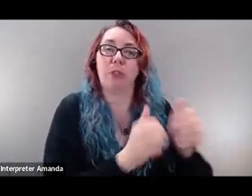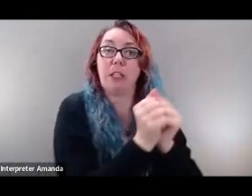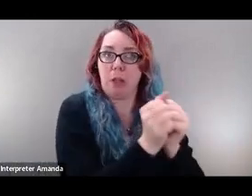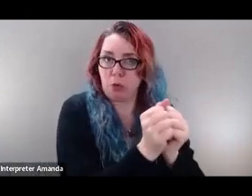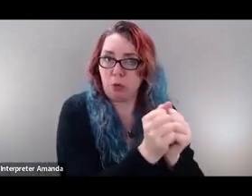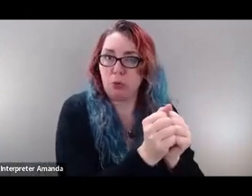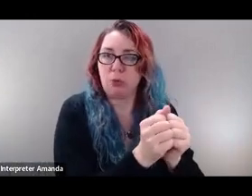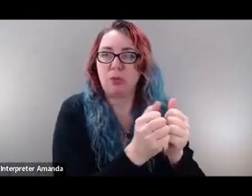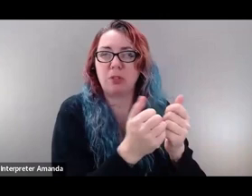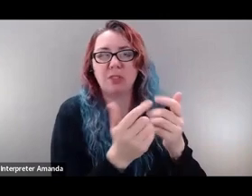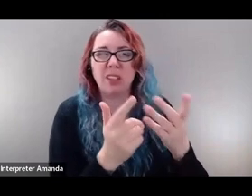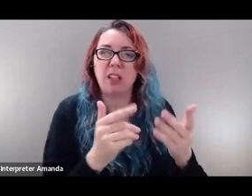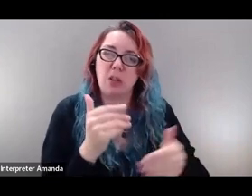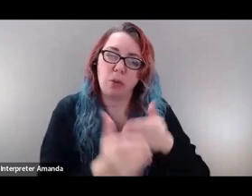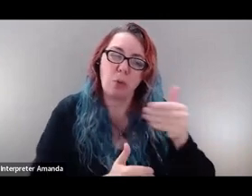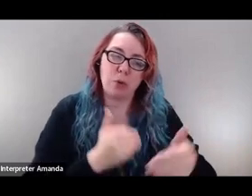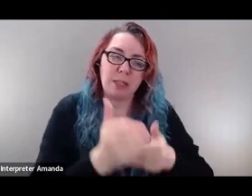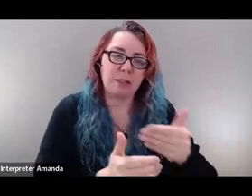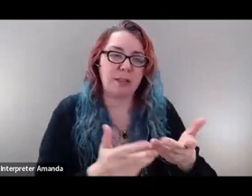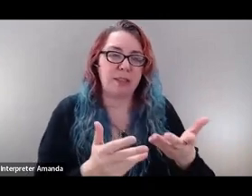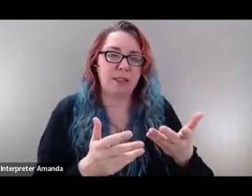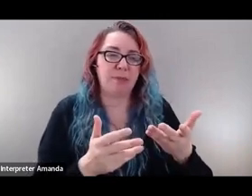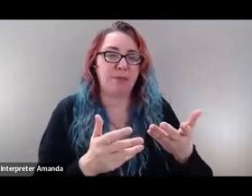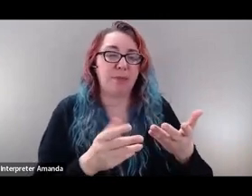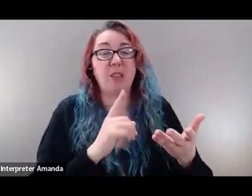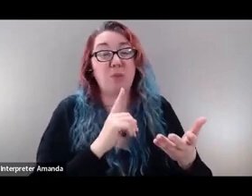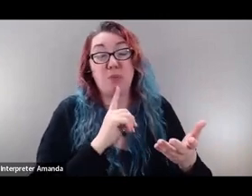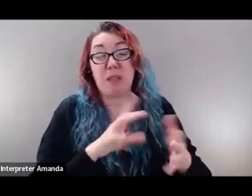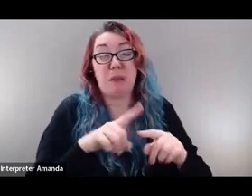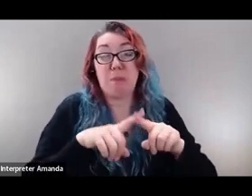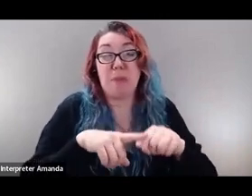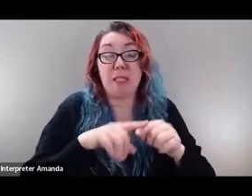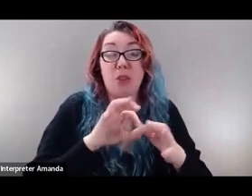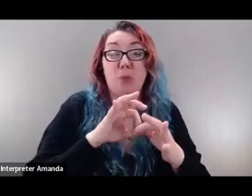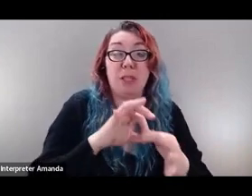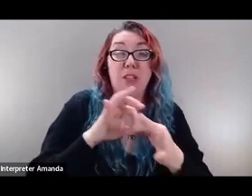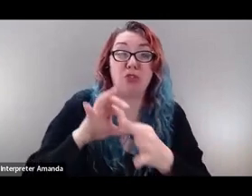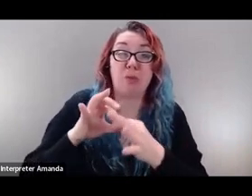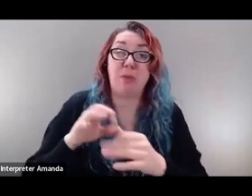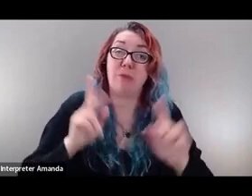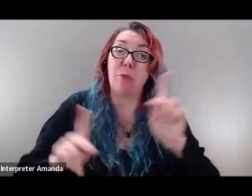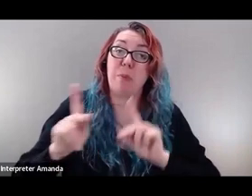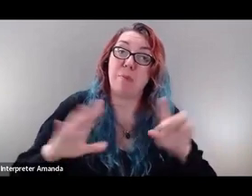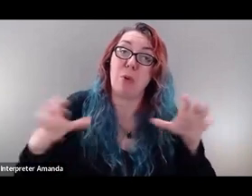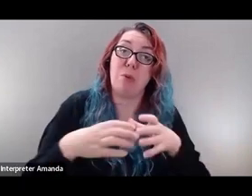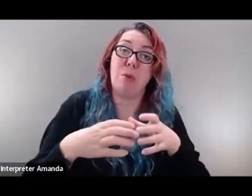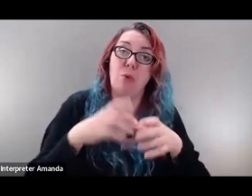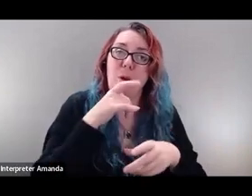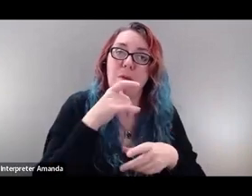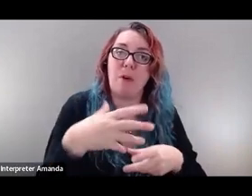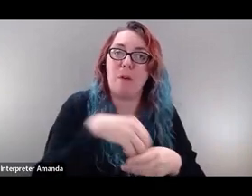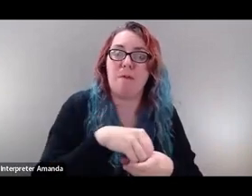it's the process itself is more reflective about that relationship than it is about any given aspect of it. Yeah. Thank you very much.